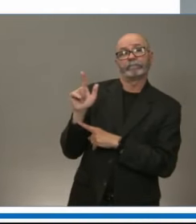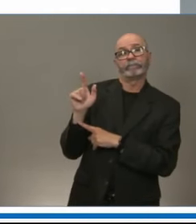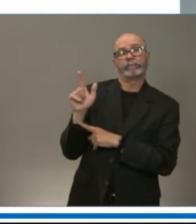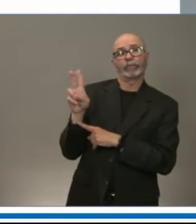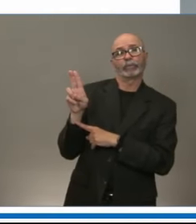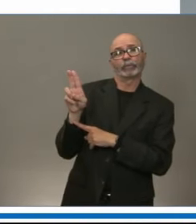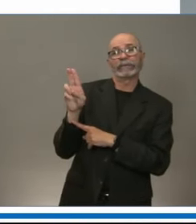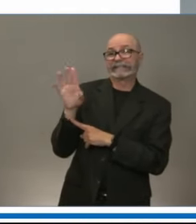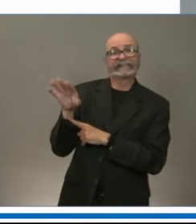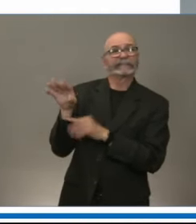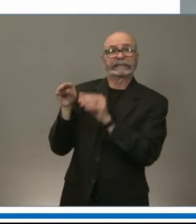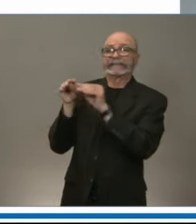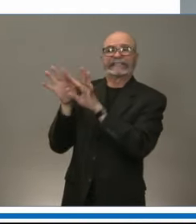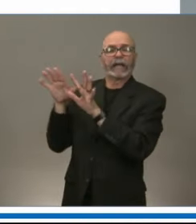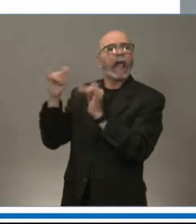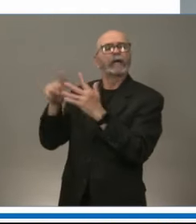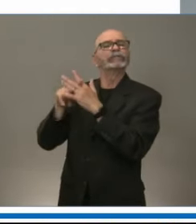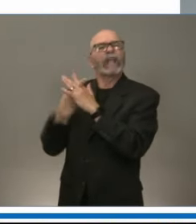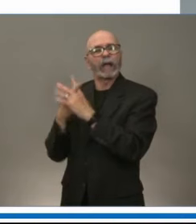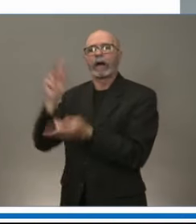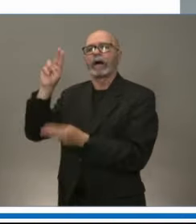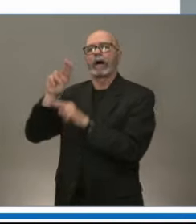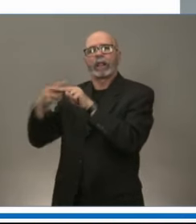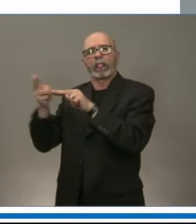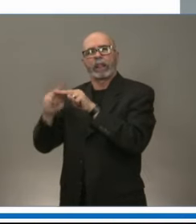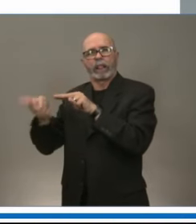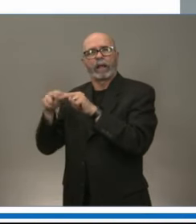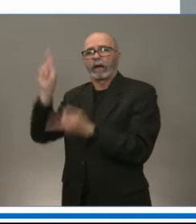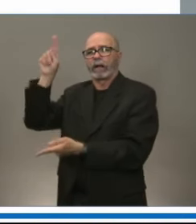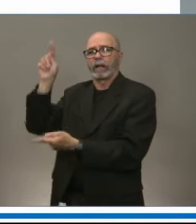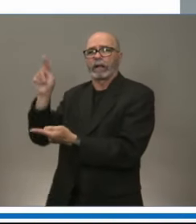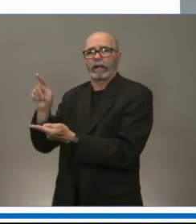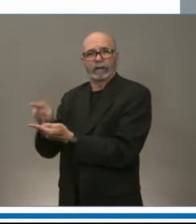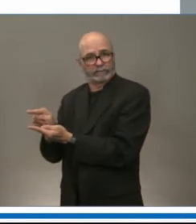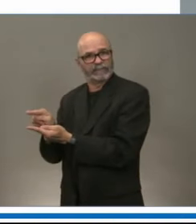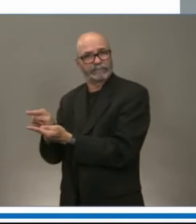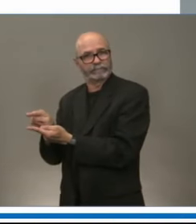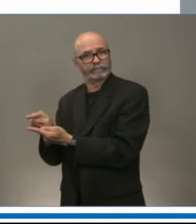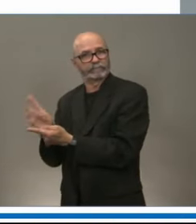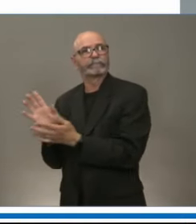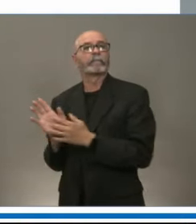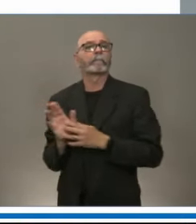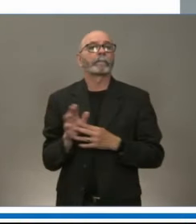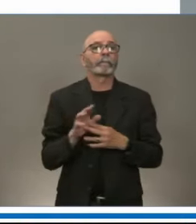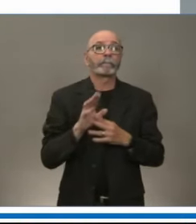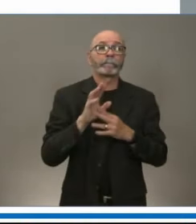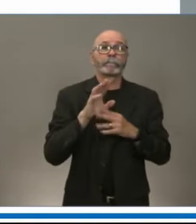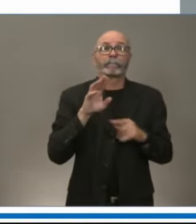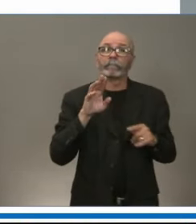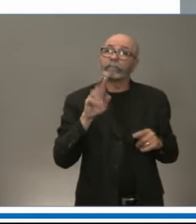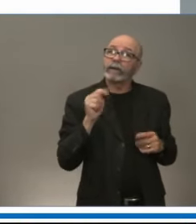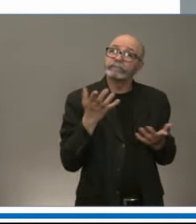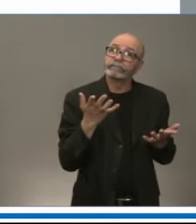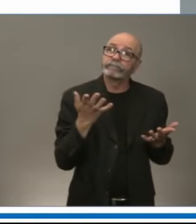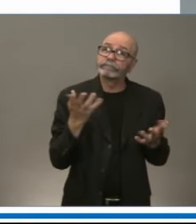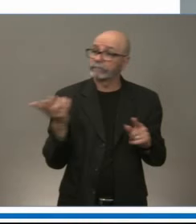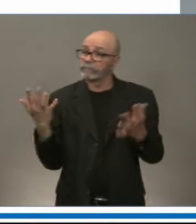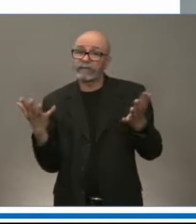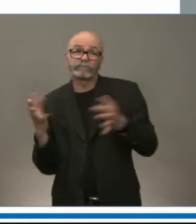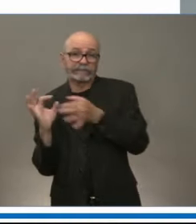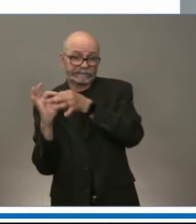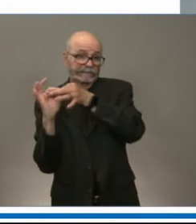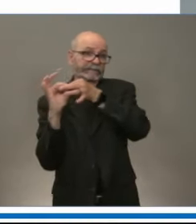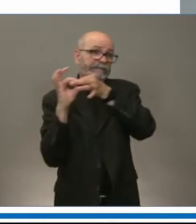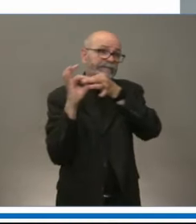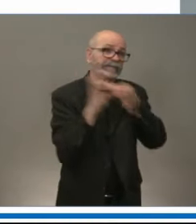it's more related to we've had a significant amount of our flu activity has been related to an H1N1 strain,